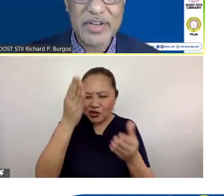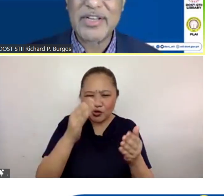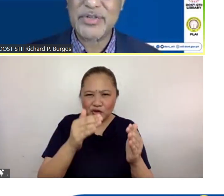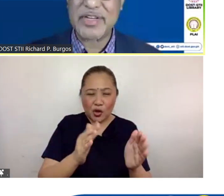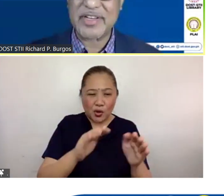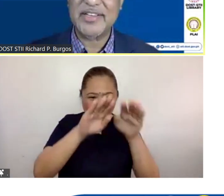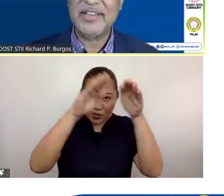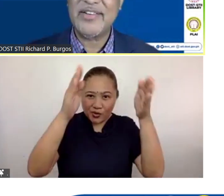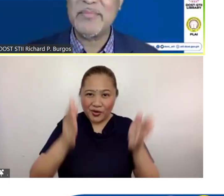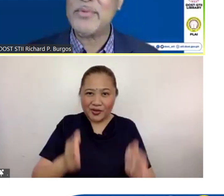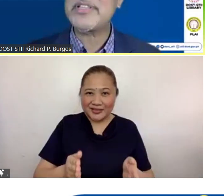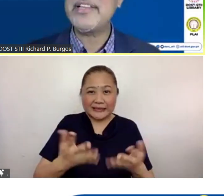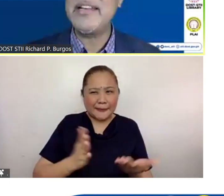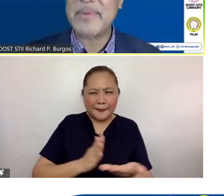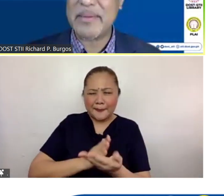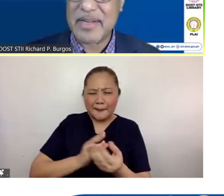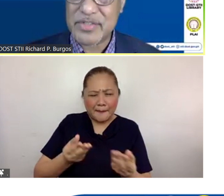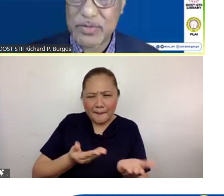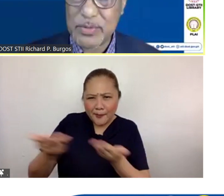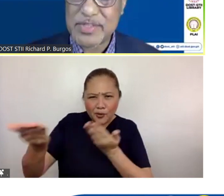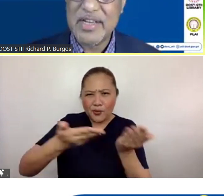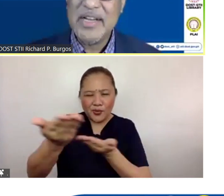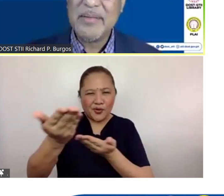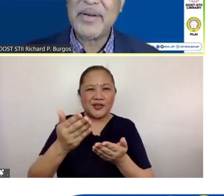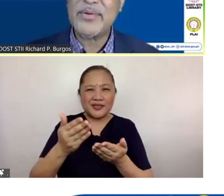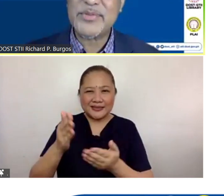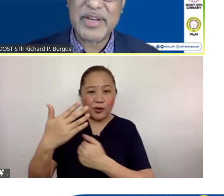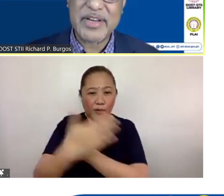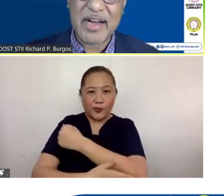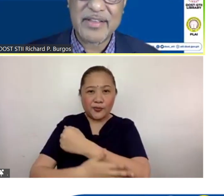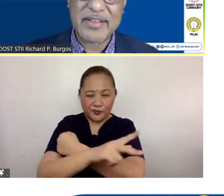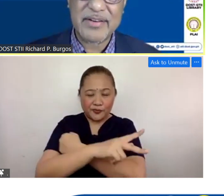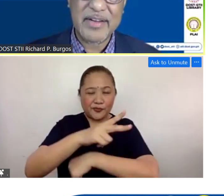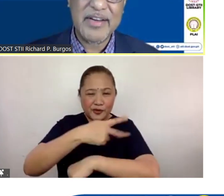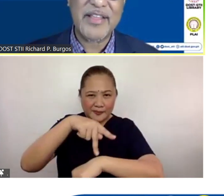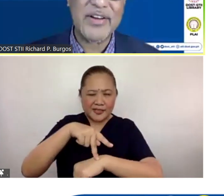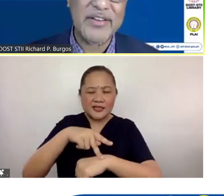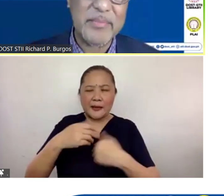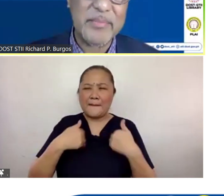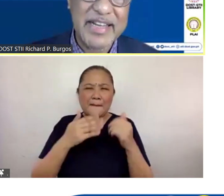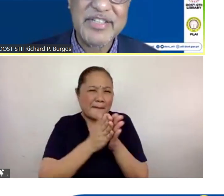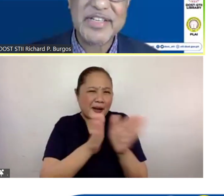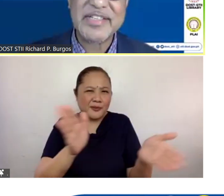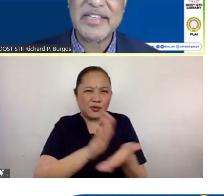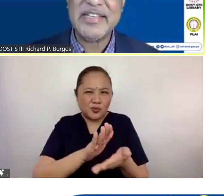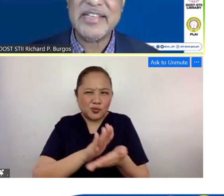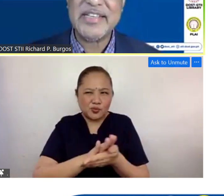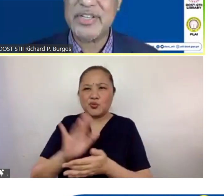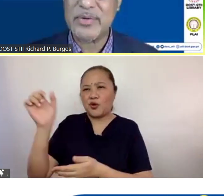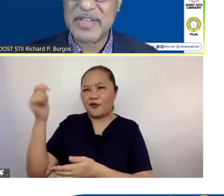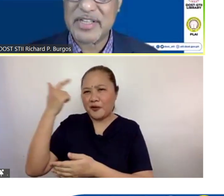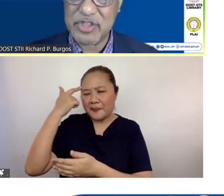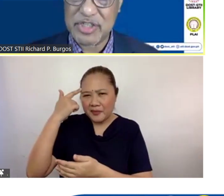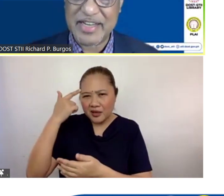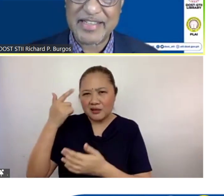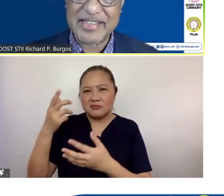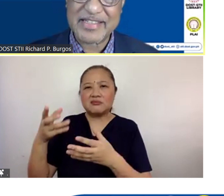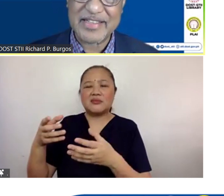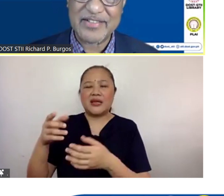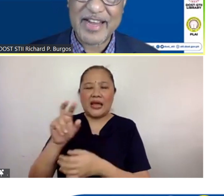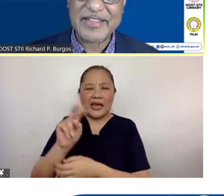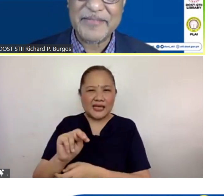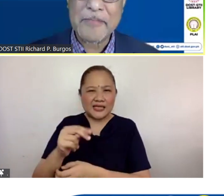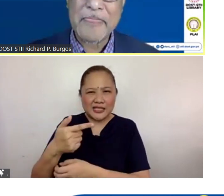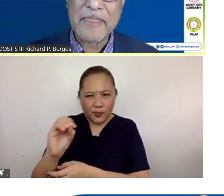the country, right? Mostly in public schools, but also in other government agencies, NGOs,